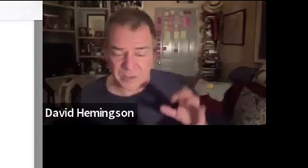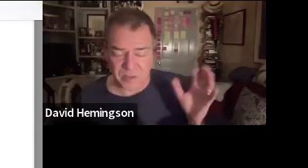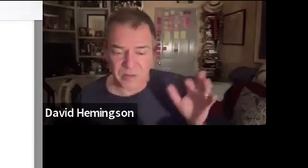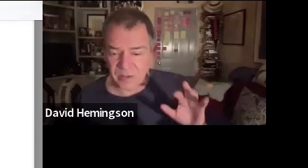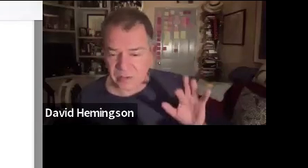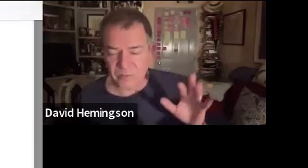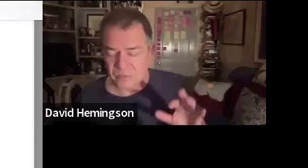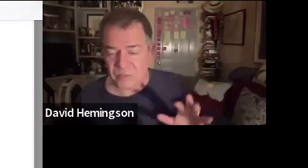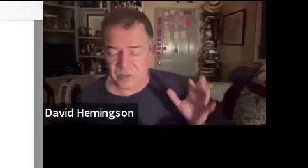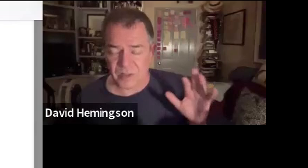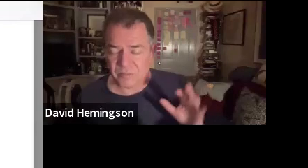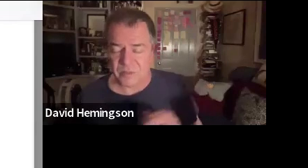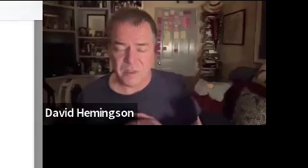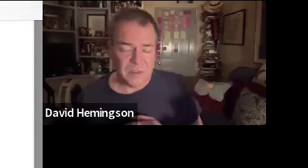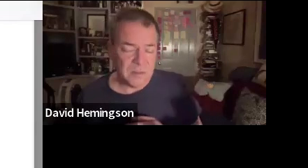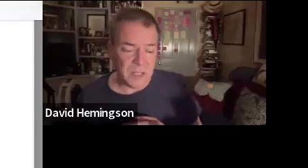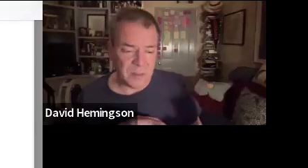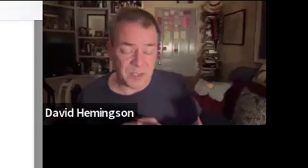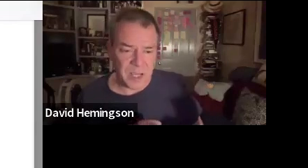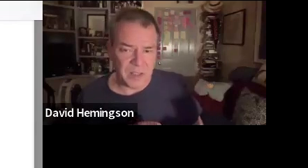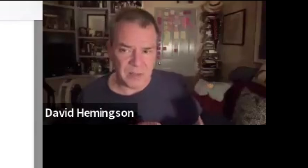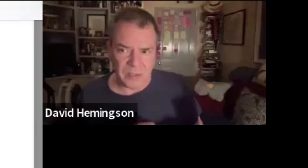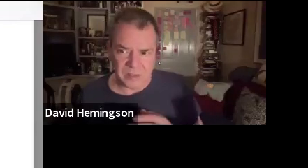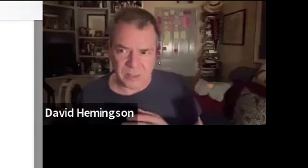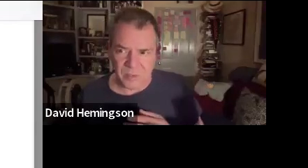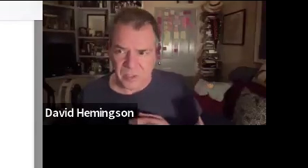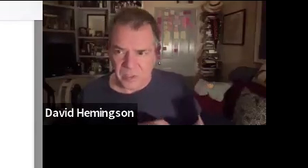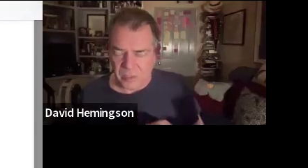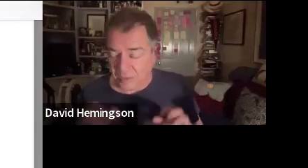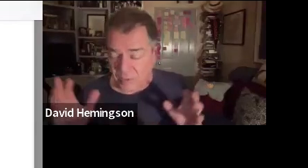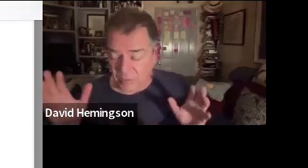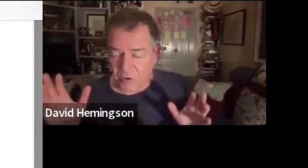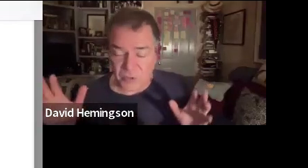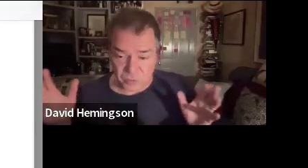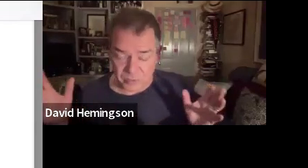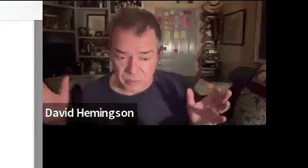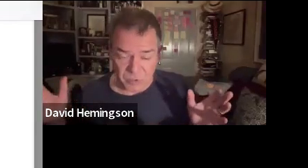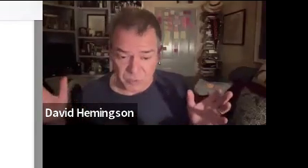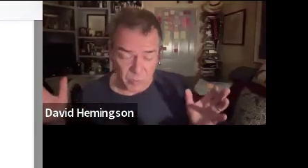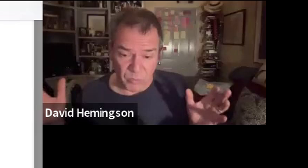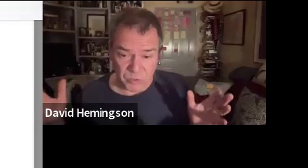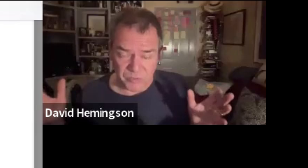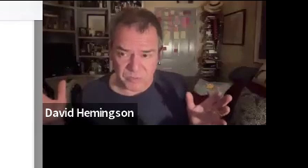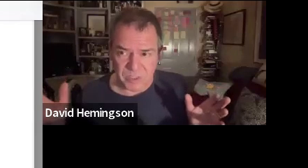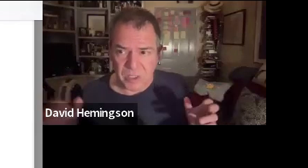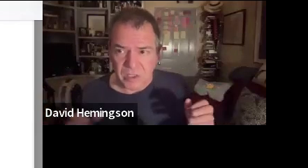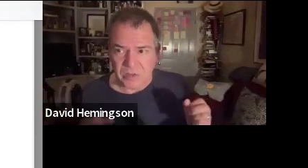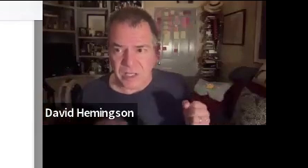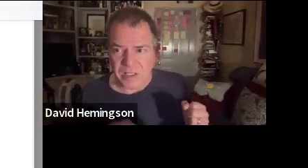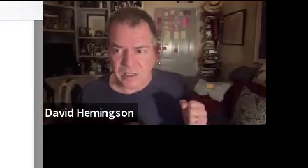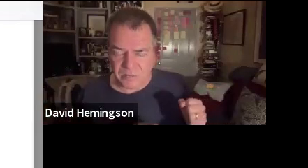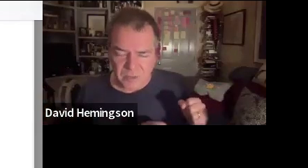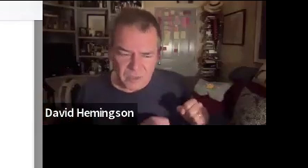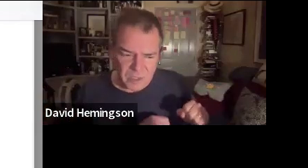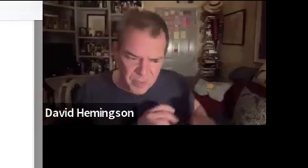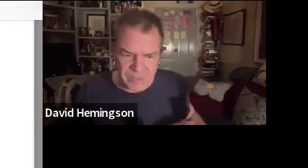dad had, because my grandfather was kind of not the best guy a lot of the time. And my dad ran away from home and joined the Merchant Marine World War II at 15. So